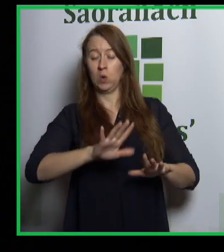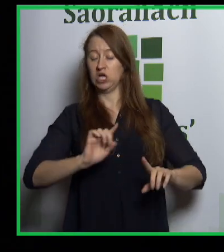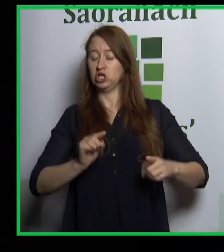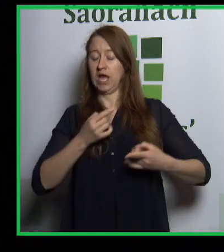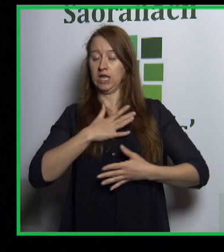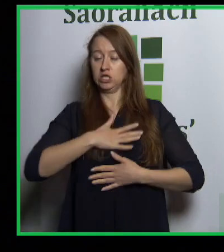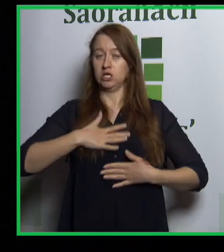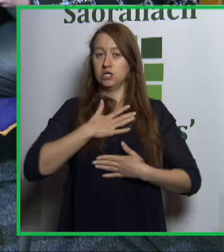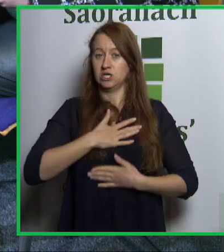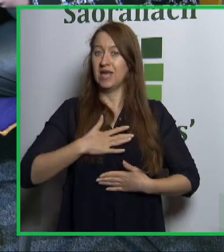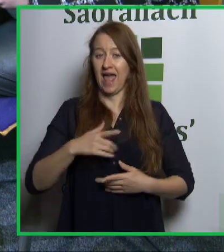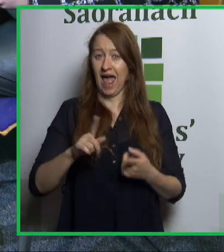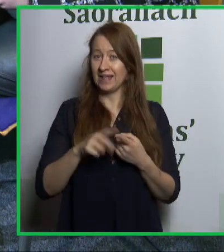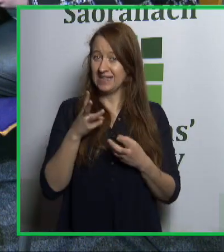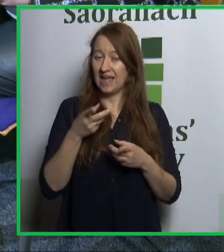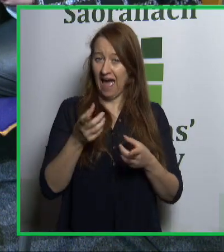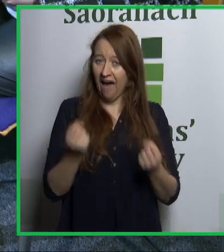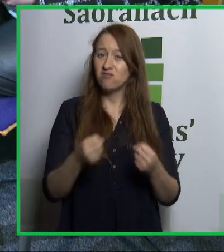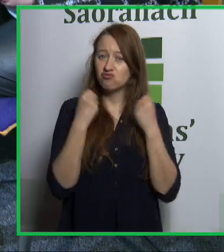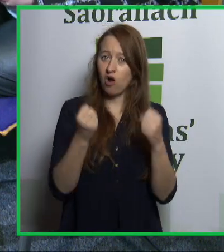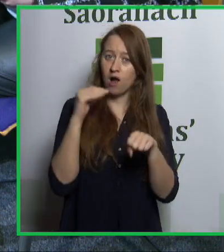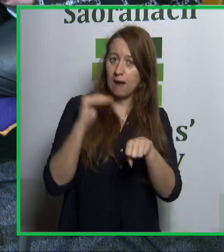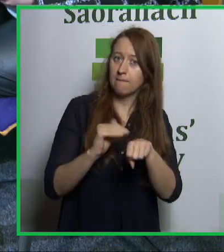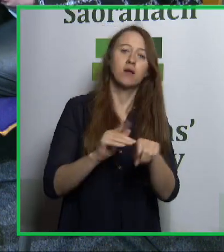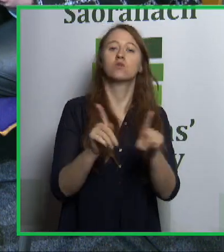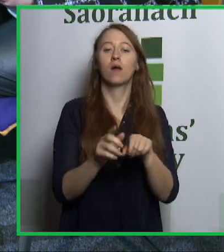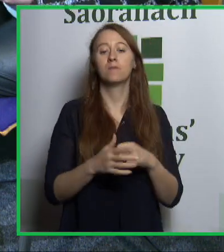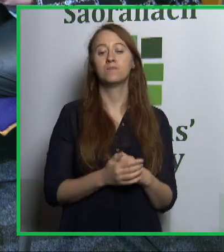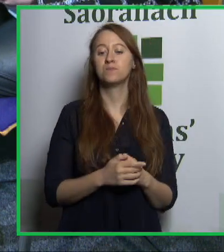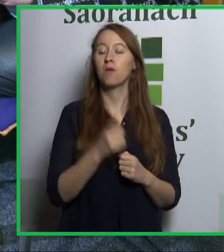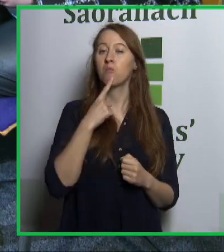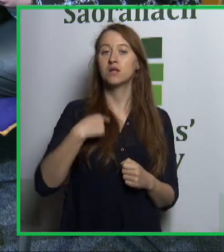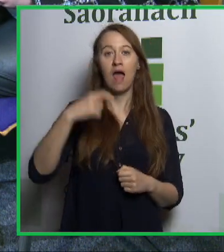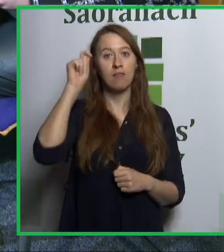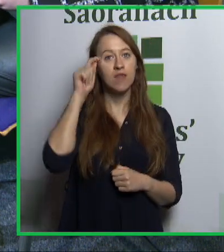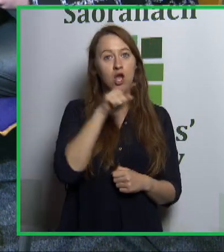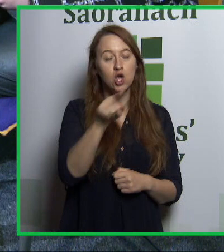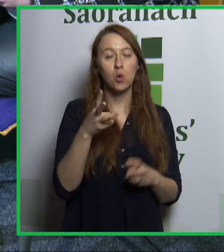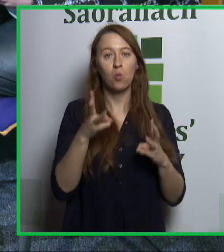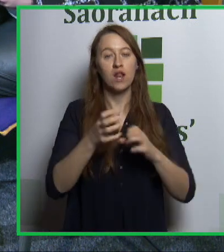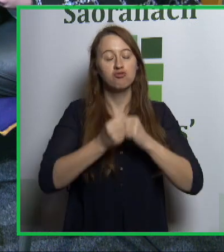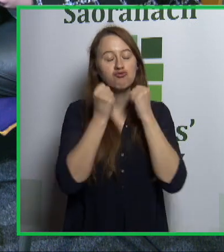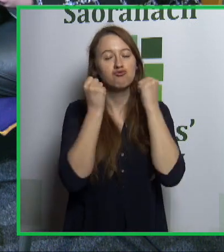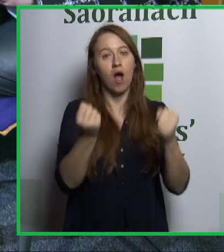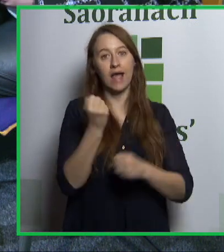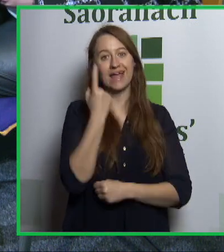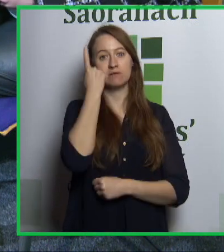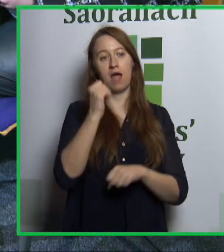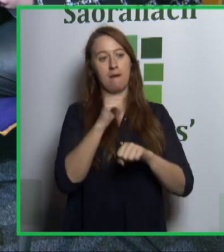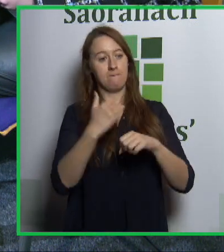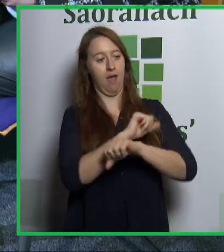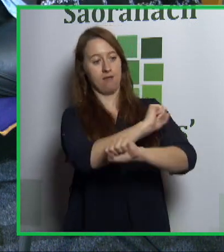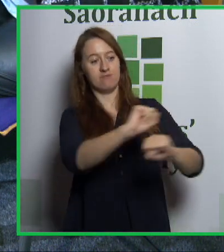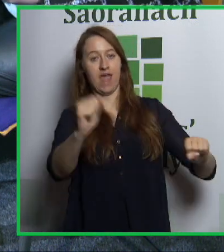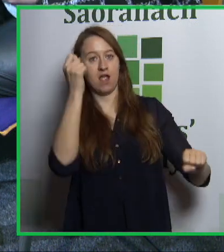quietly devastating. But I also think that you're going to be really, really inspired by their intellect, by their